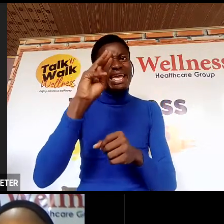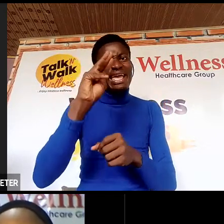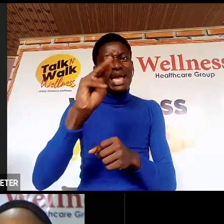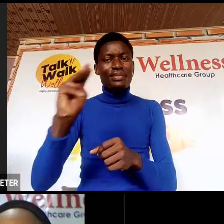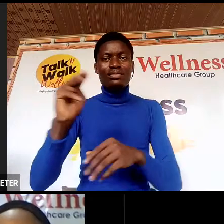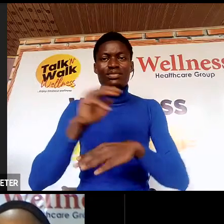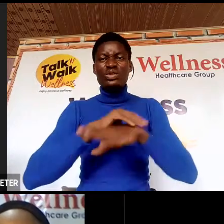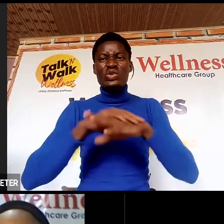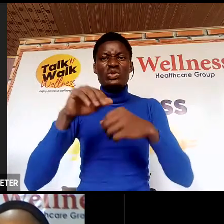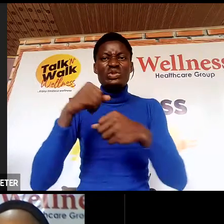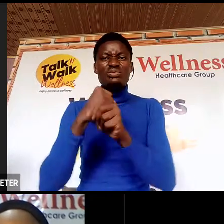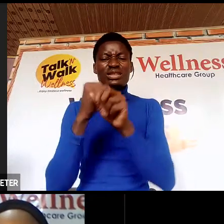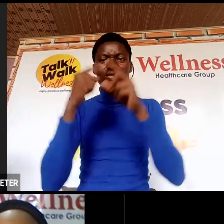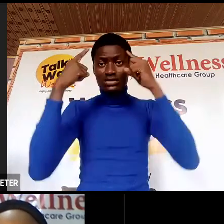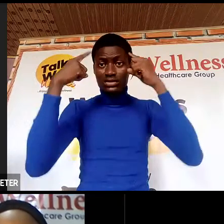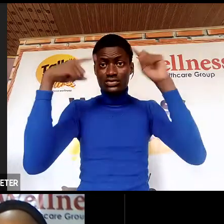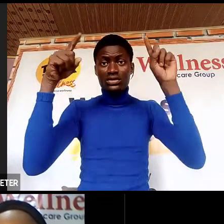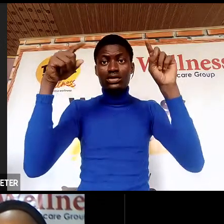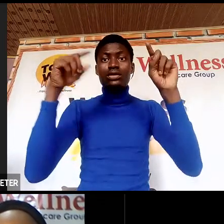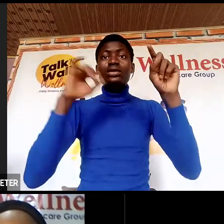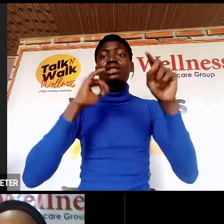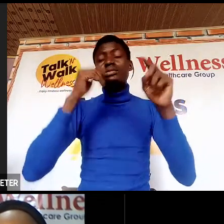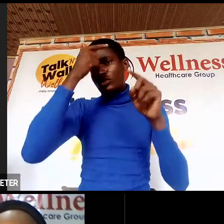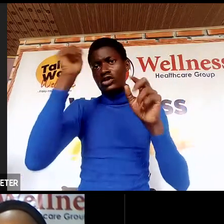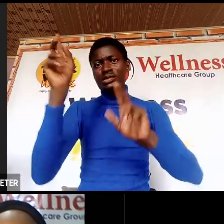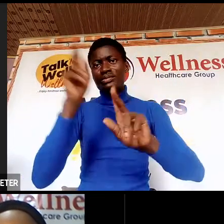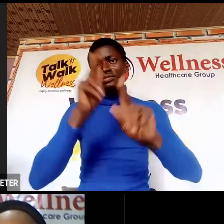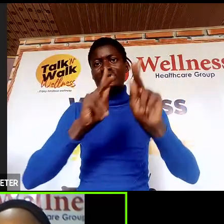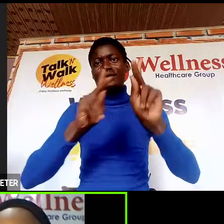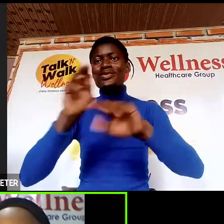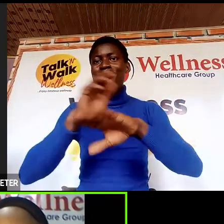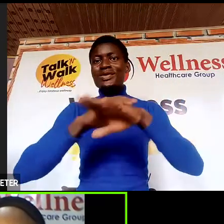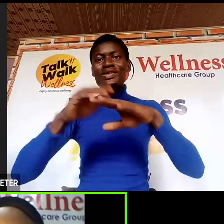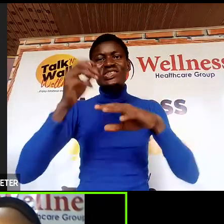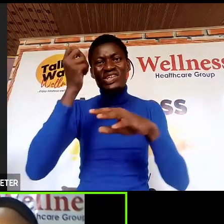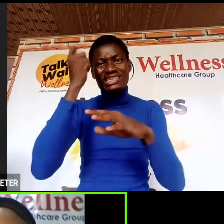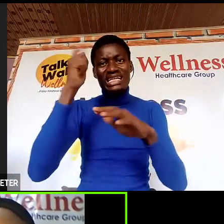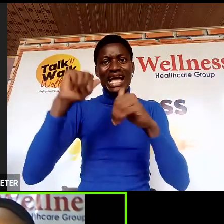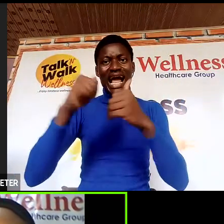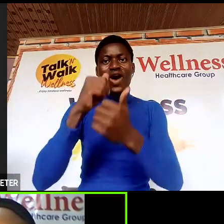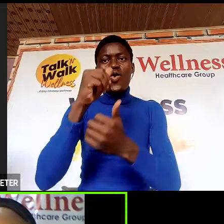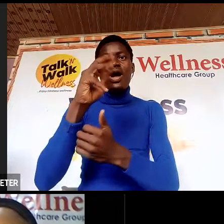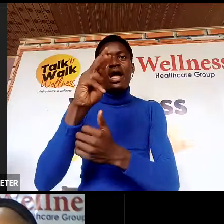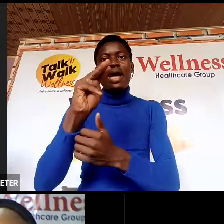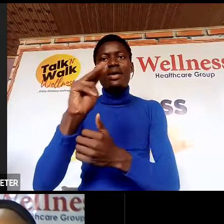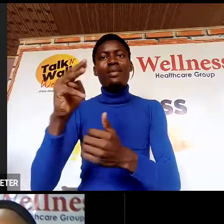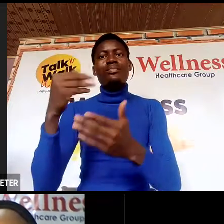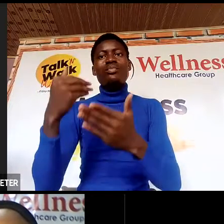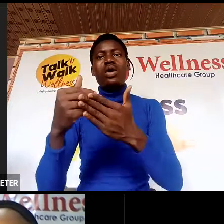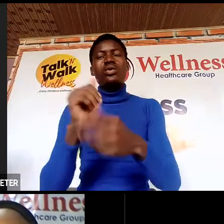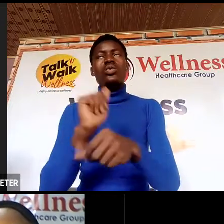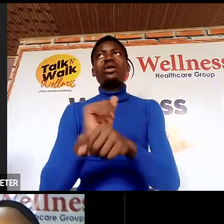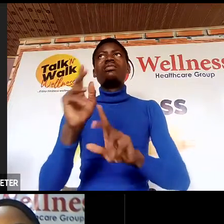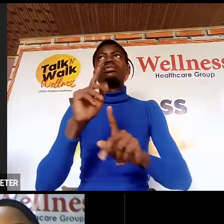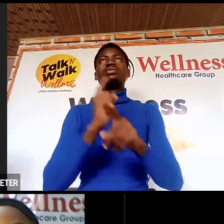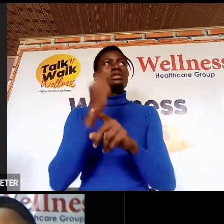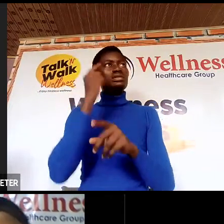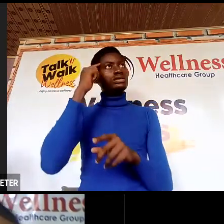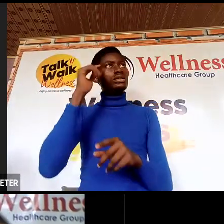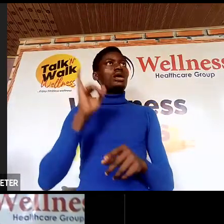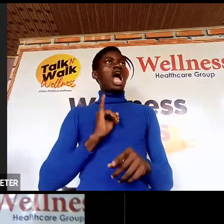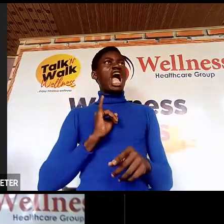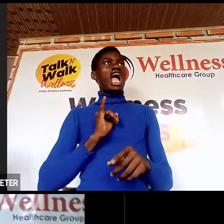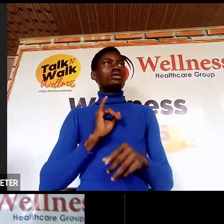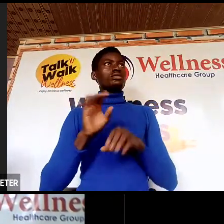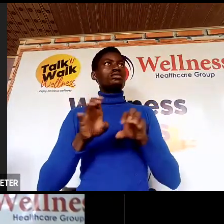that perhaps I've lost money by not doing it. Maybe I've gained money, I don't know. But because I didn't understand it, again, I couldn't do it. Maybe you So get